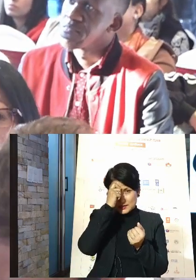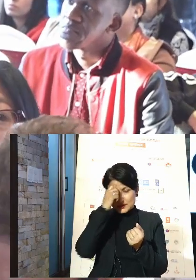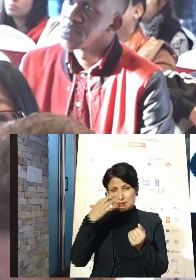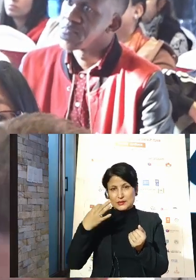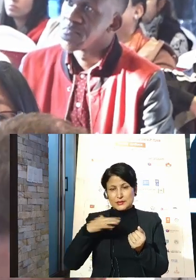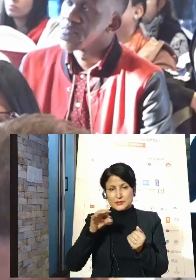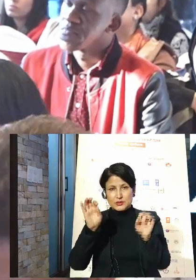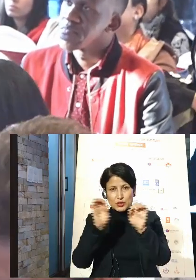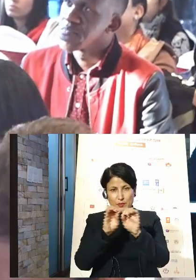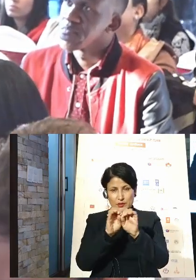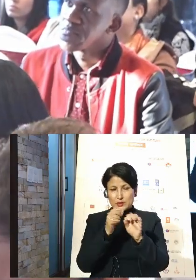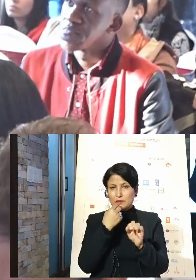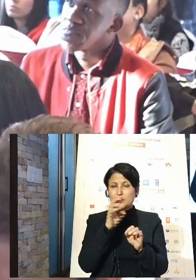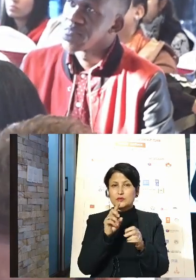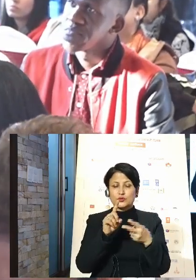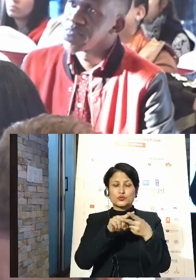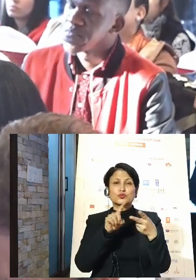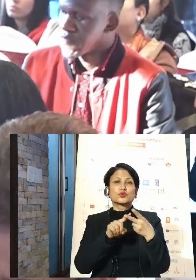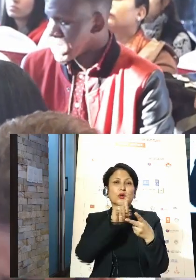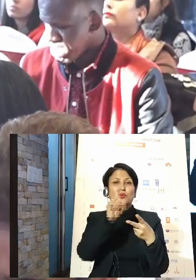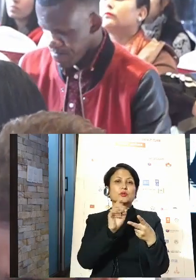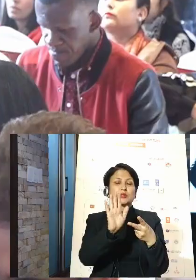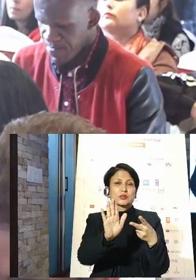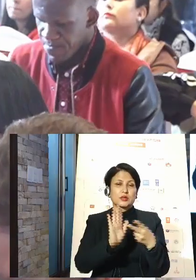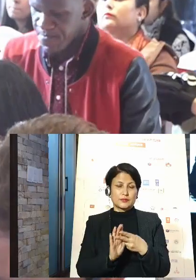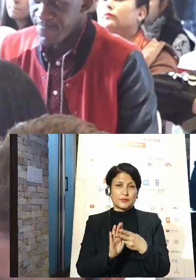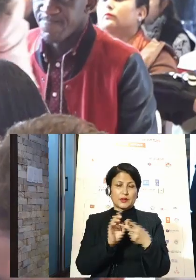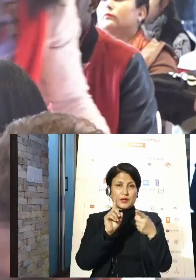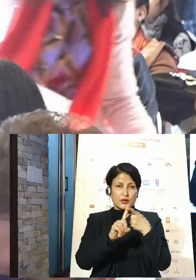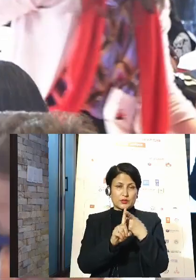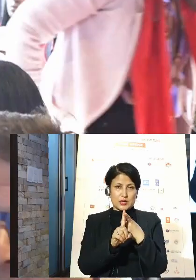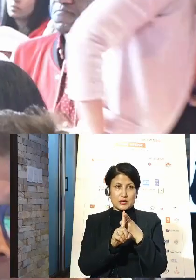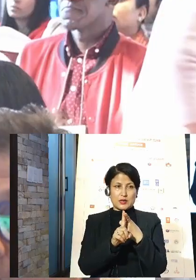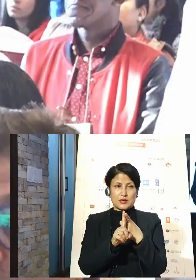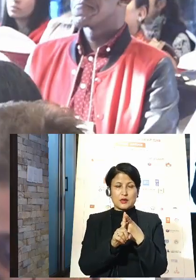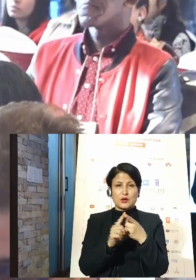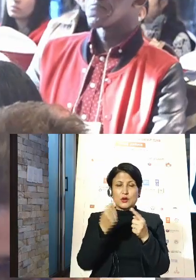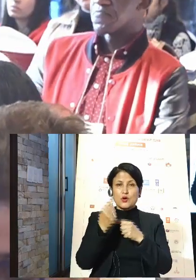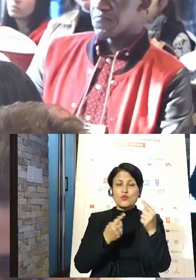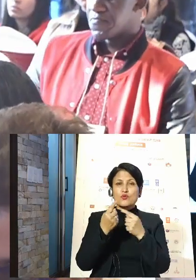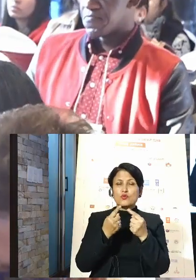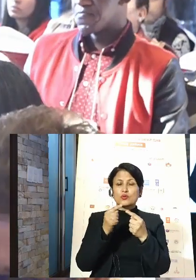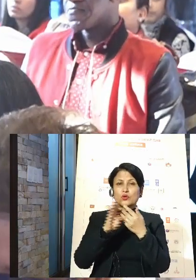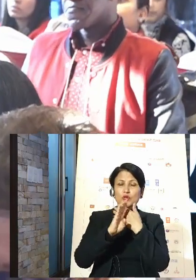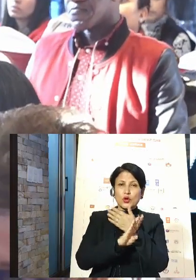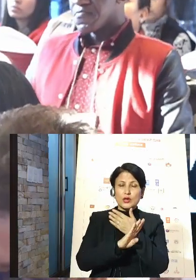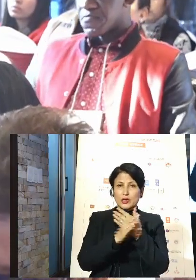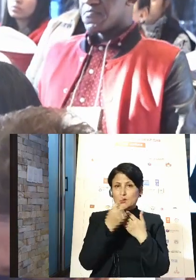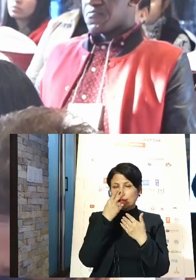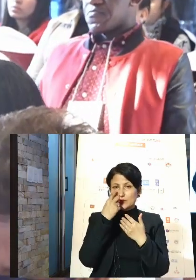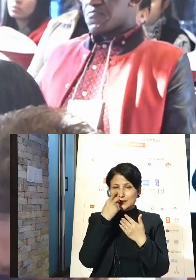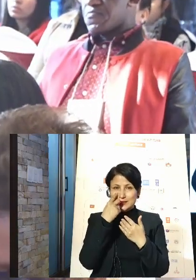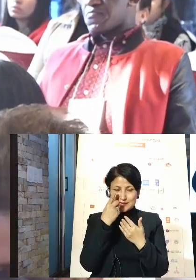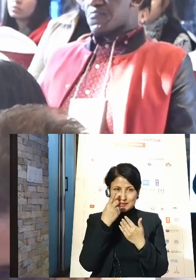So I have like 2 questions about that. One is, what kind of visual representations were you